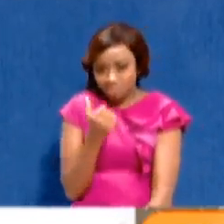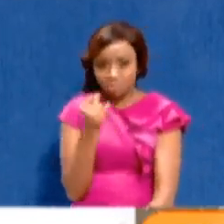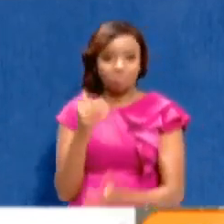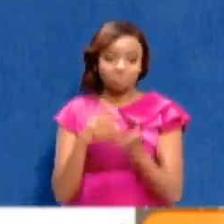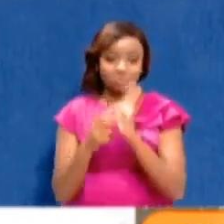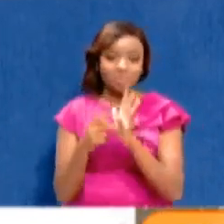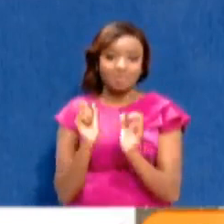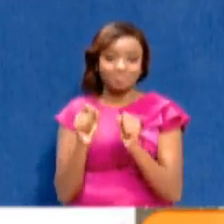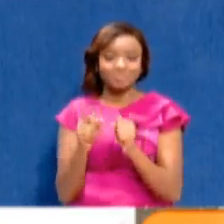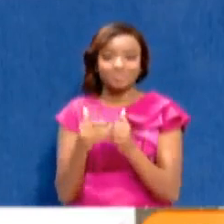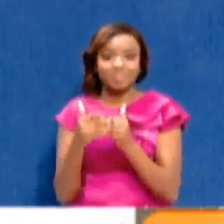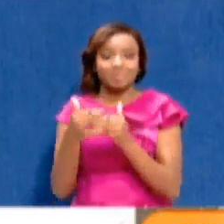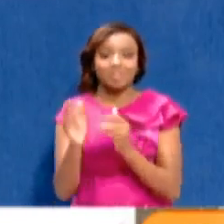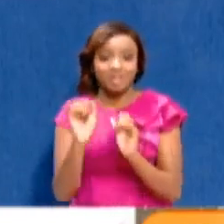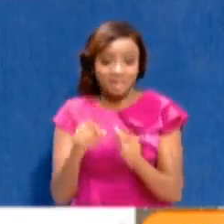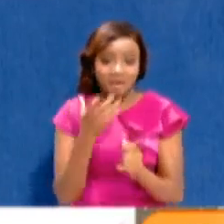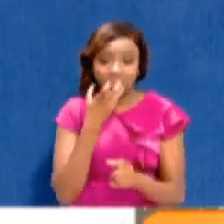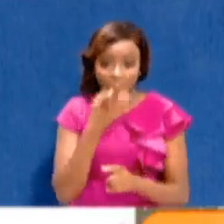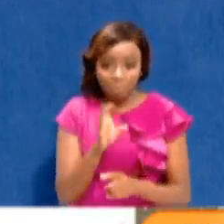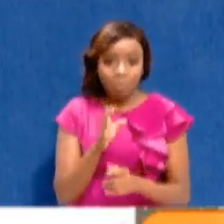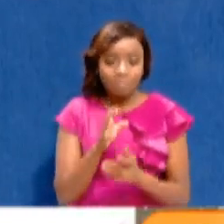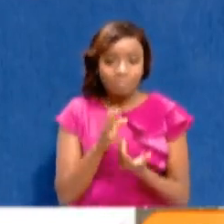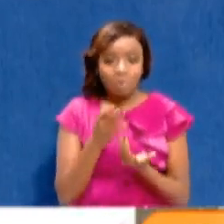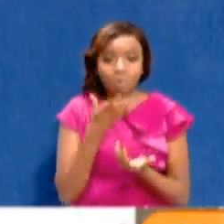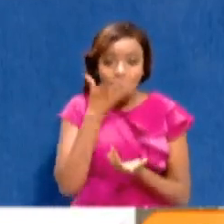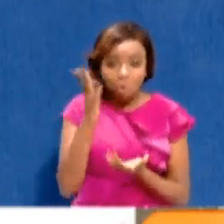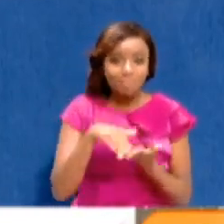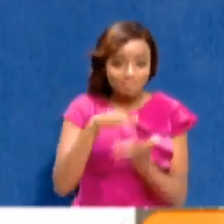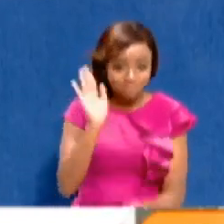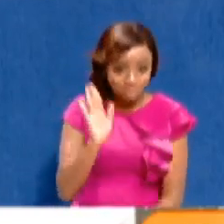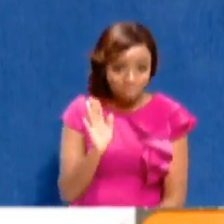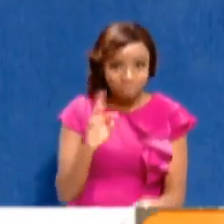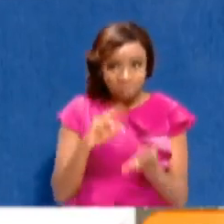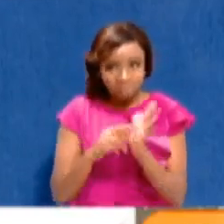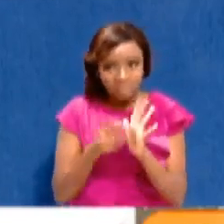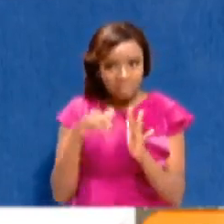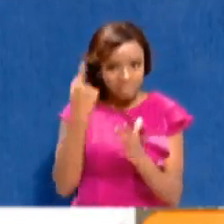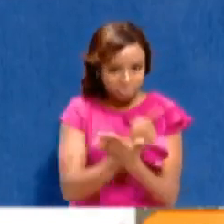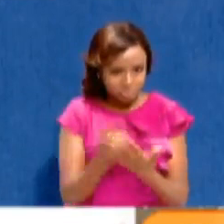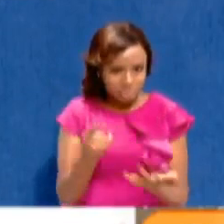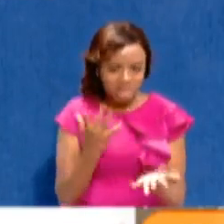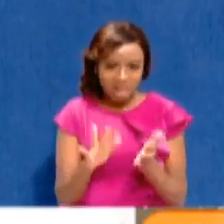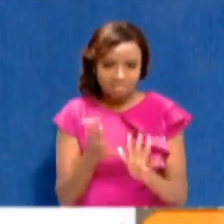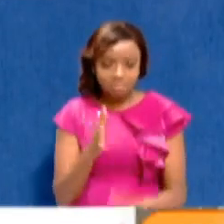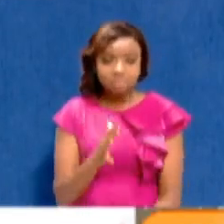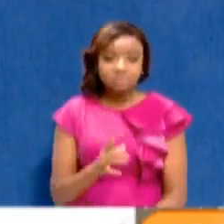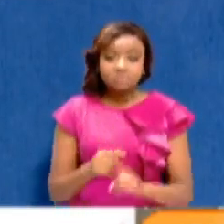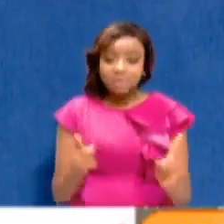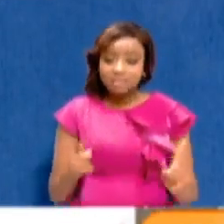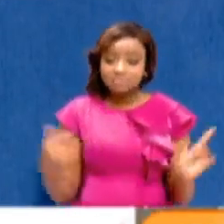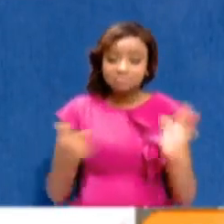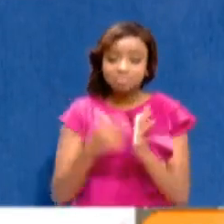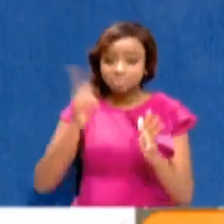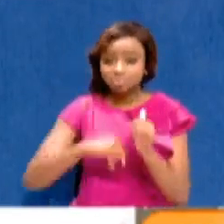should experience good old September weather somewhere towards the mid of September. That's sometime next week. But also, what can